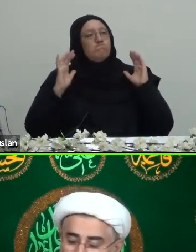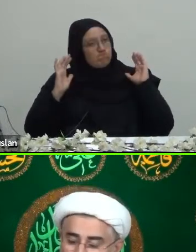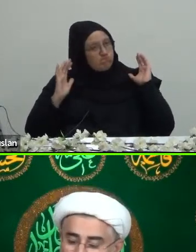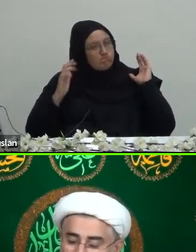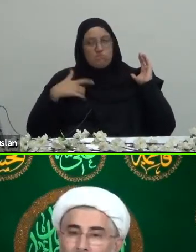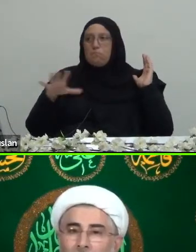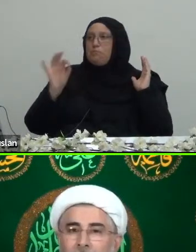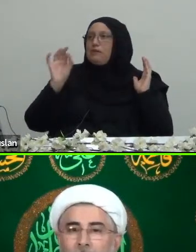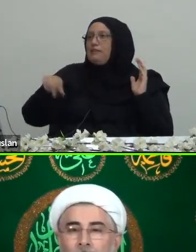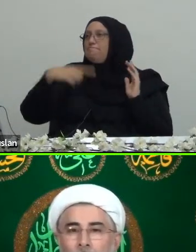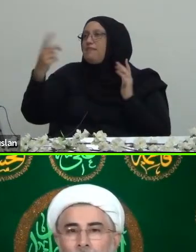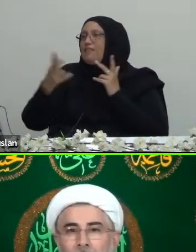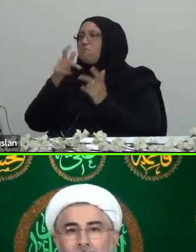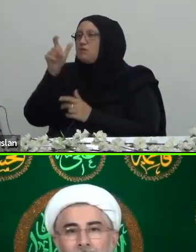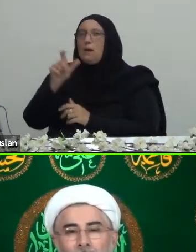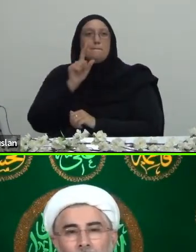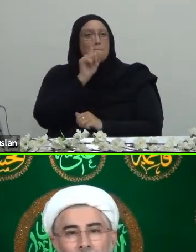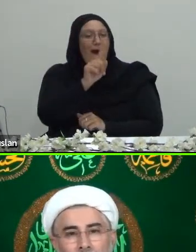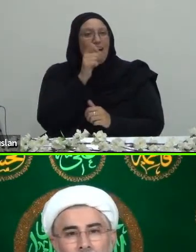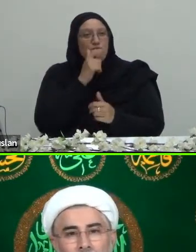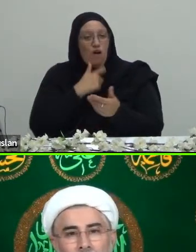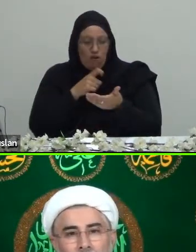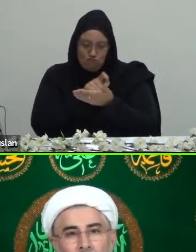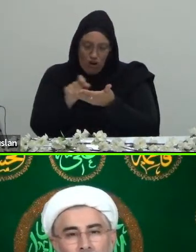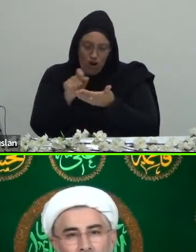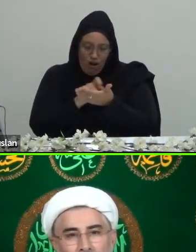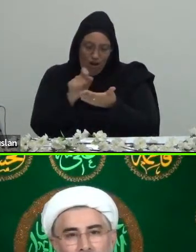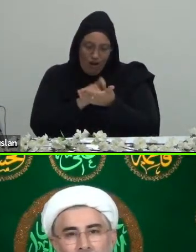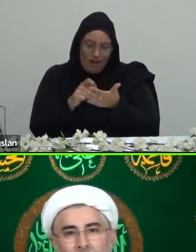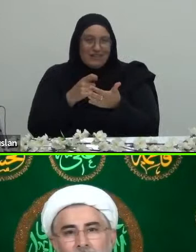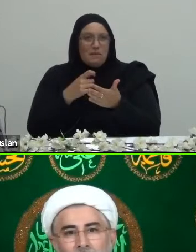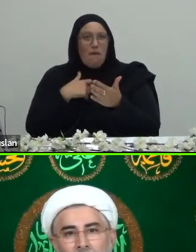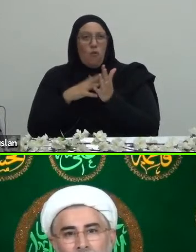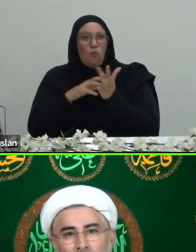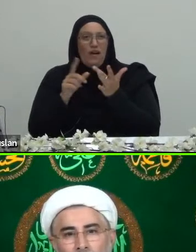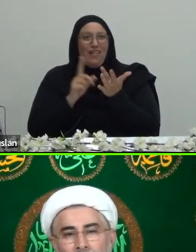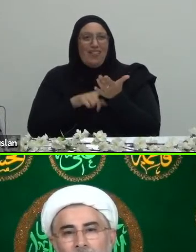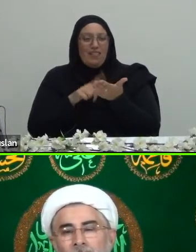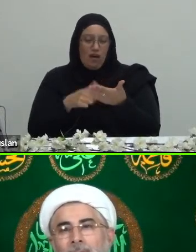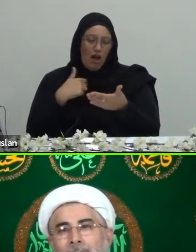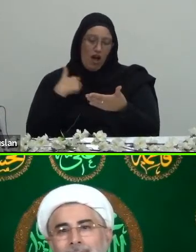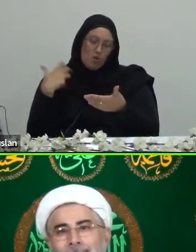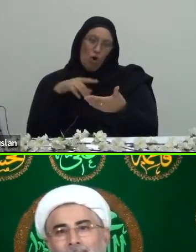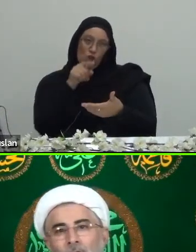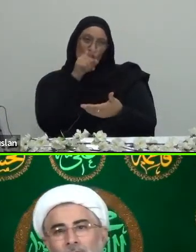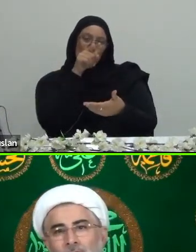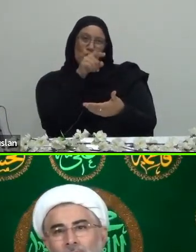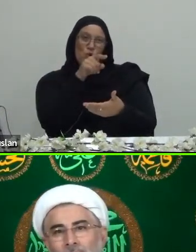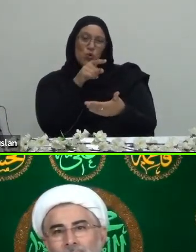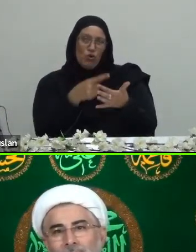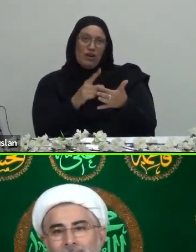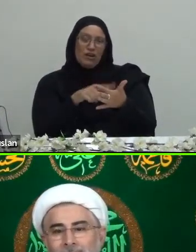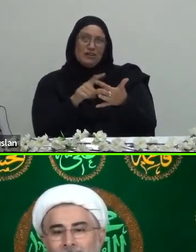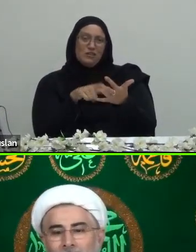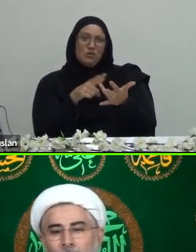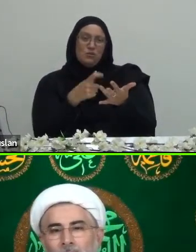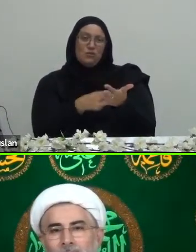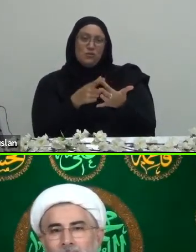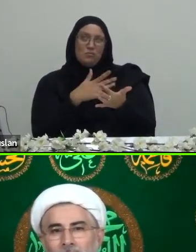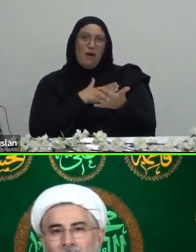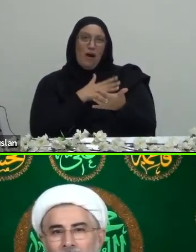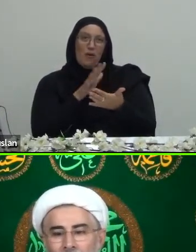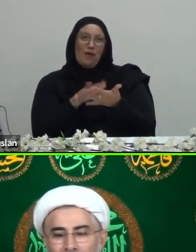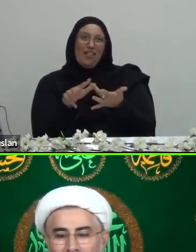But if I write in my will that I want Muhammad to be the executor of my will, and then I die, and then the